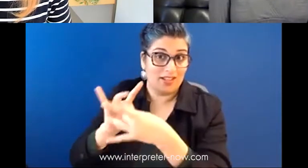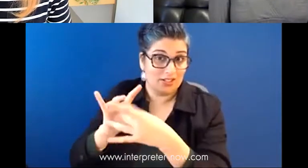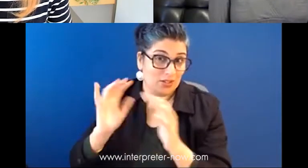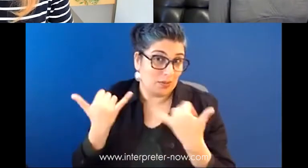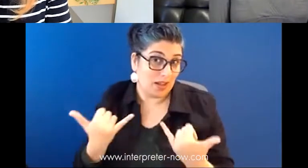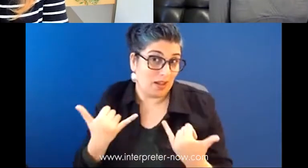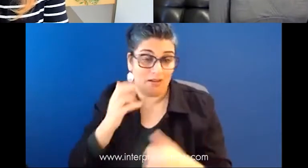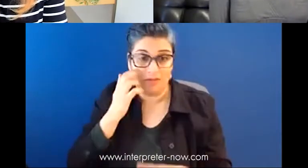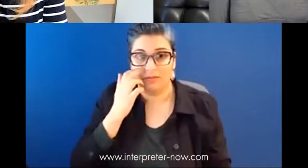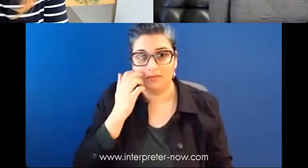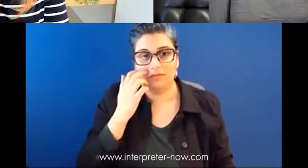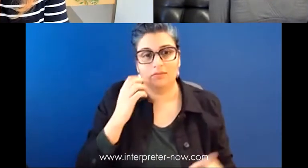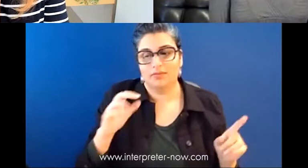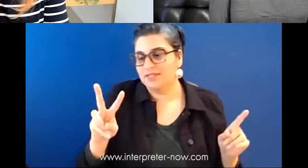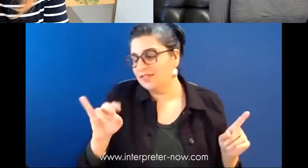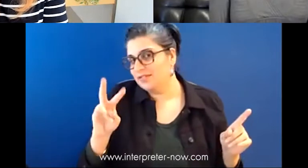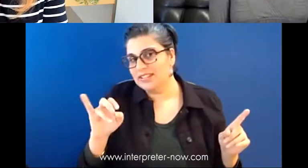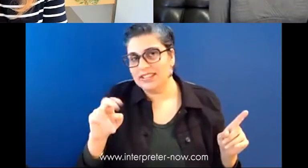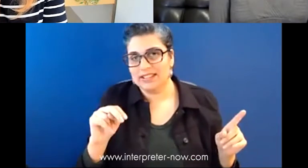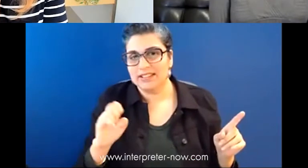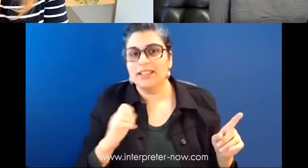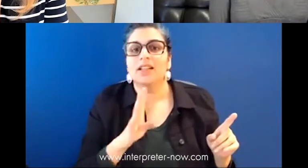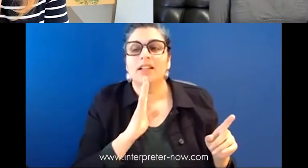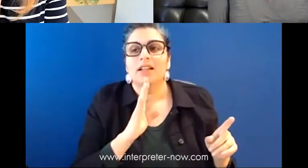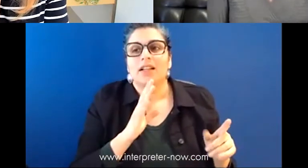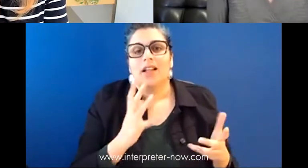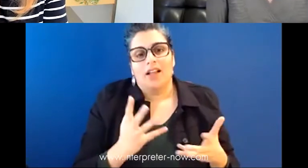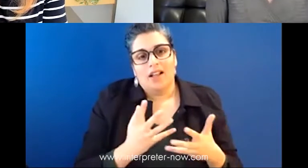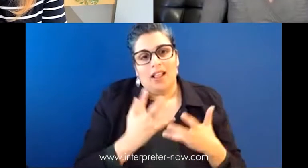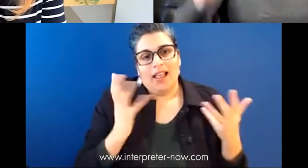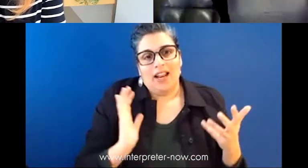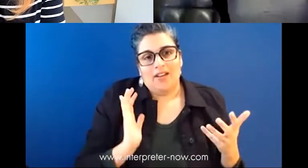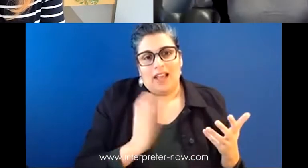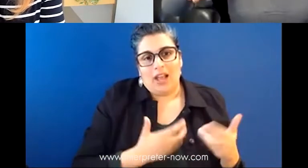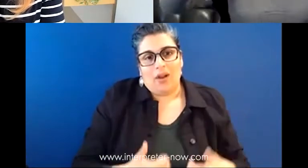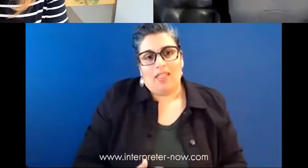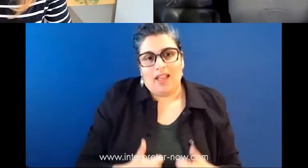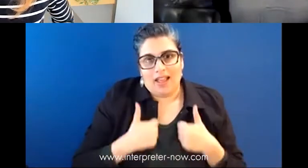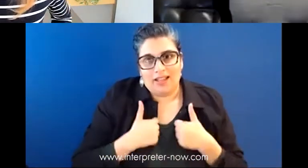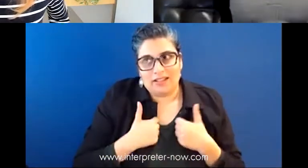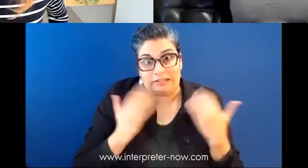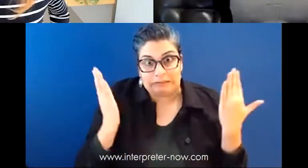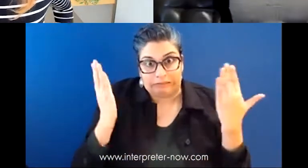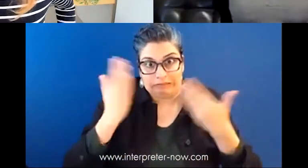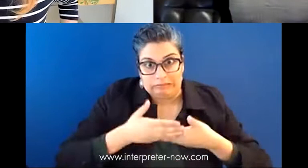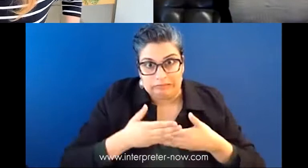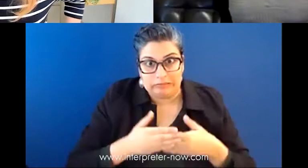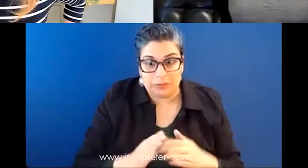lot of this, obviously, in some ways, our lives go dark. We only have this very narrow